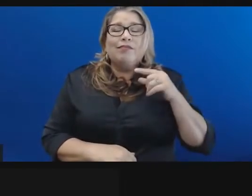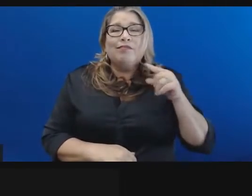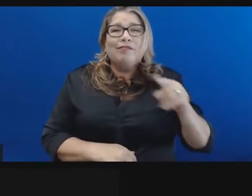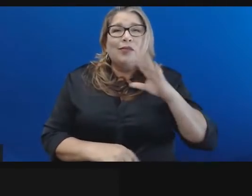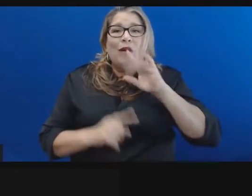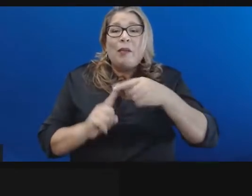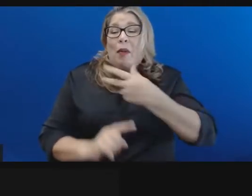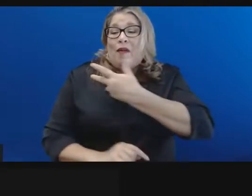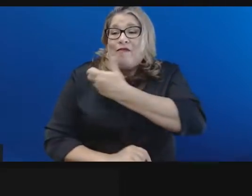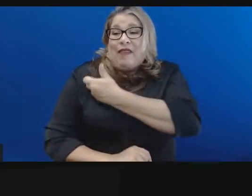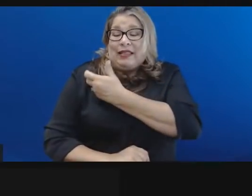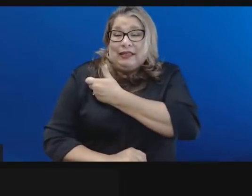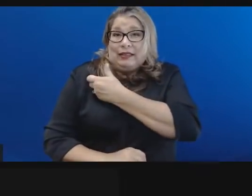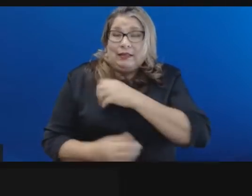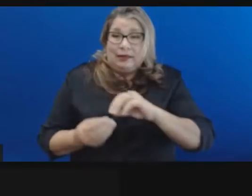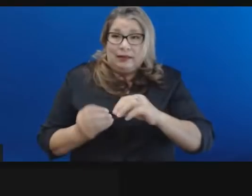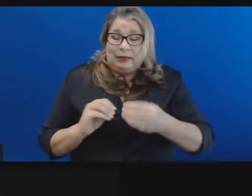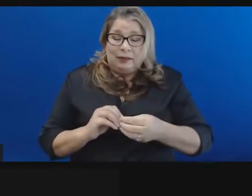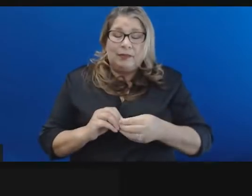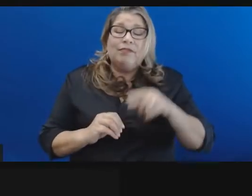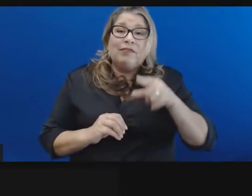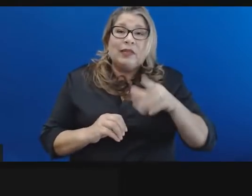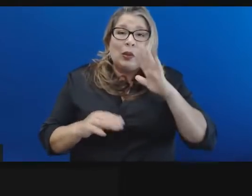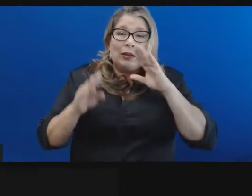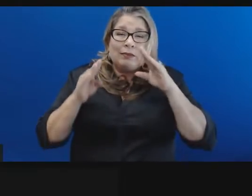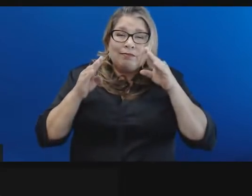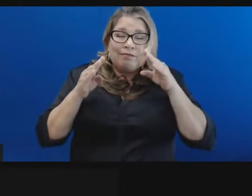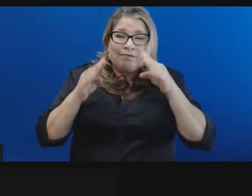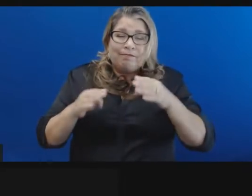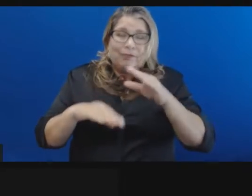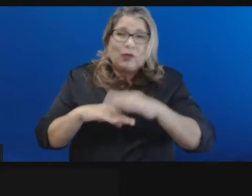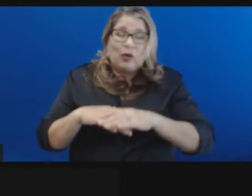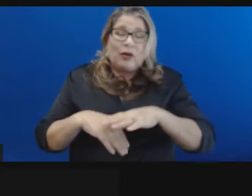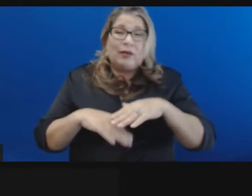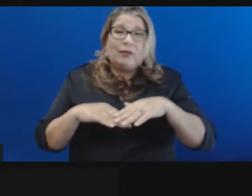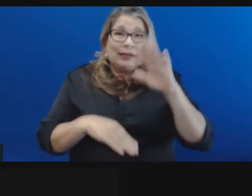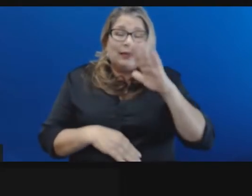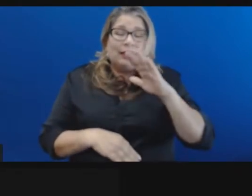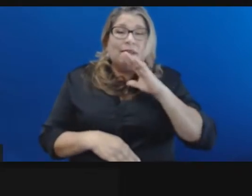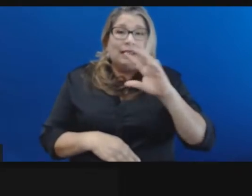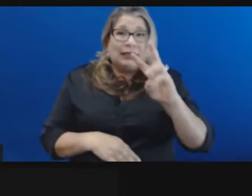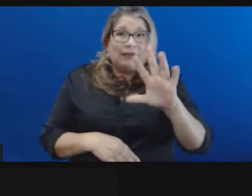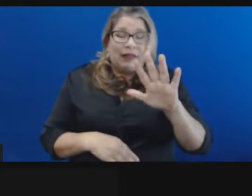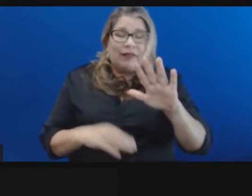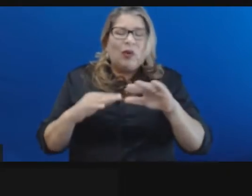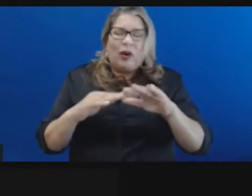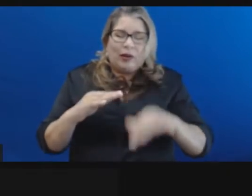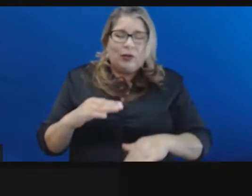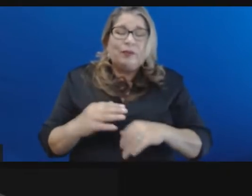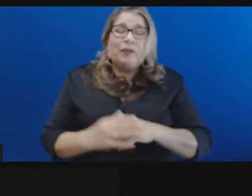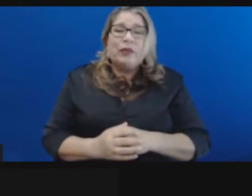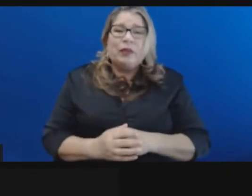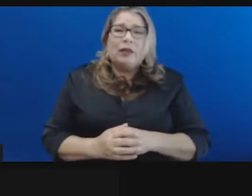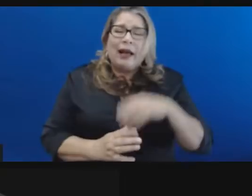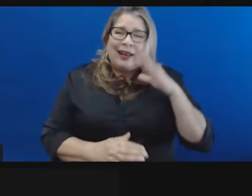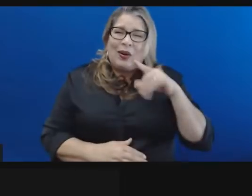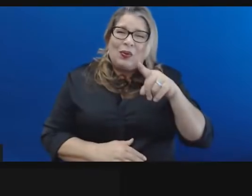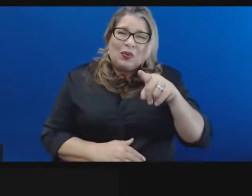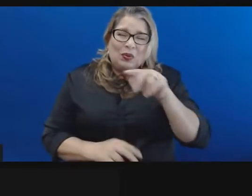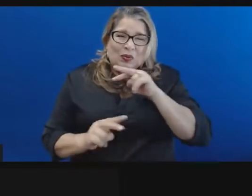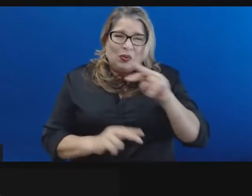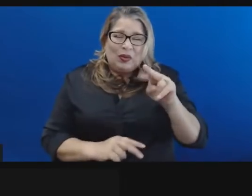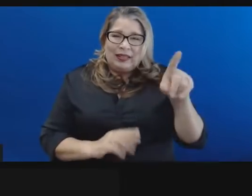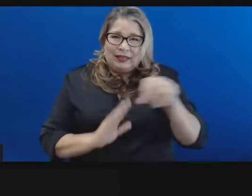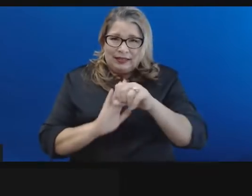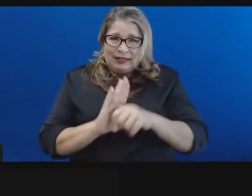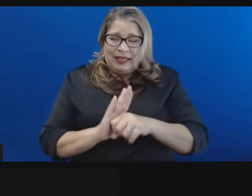a state's 65 and over population and their vaccination pace. I know you said the state is still looking over these guidelines, but